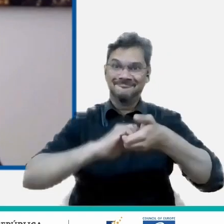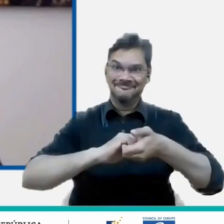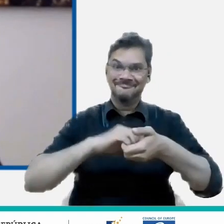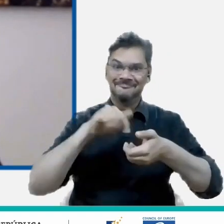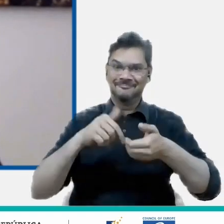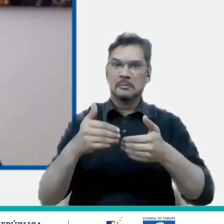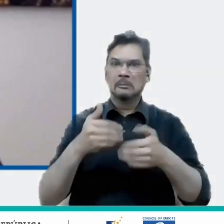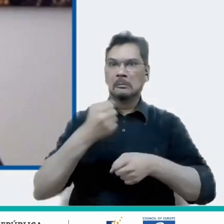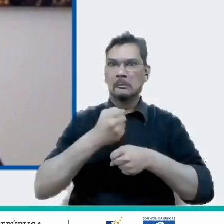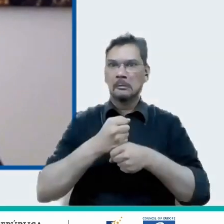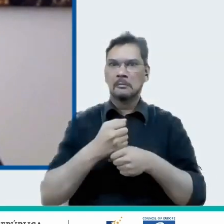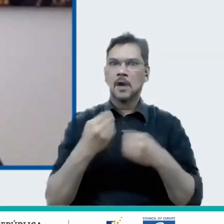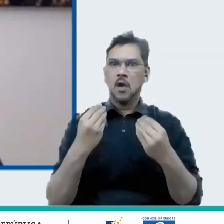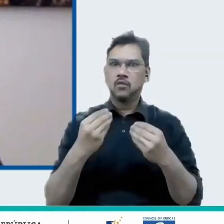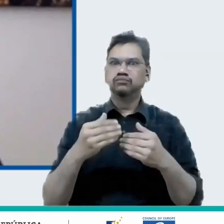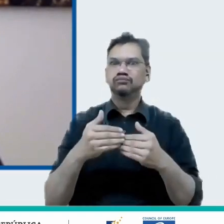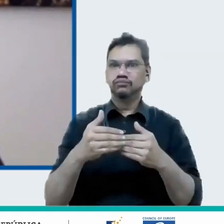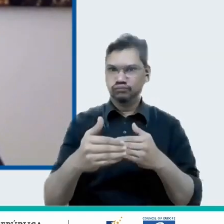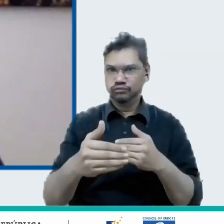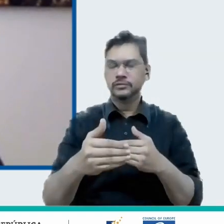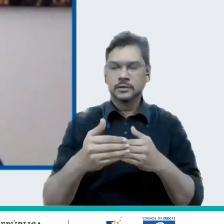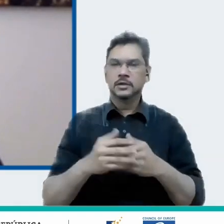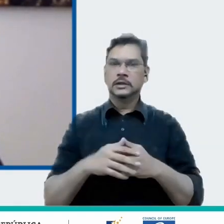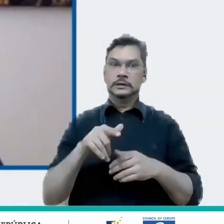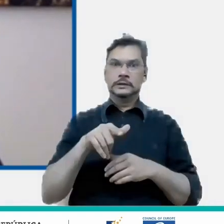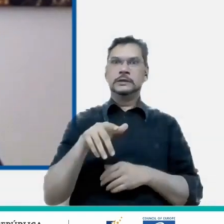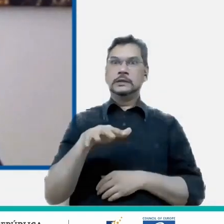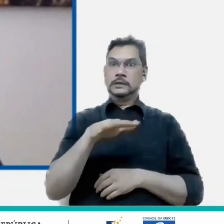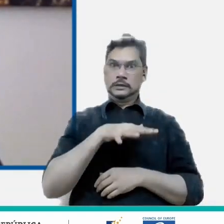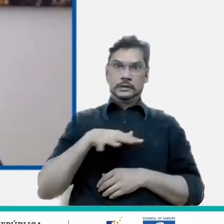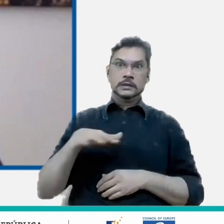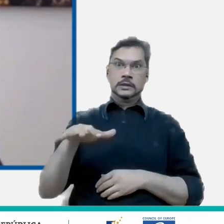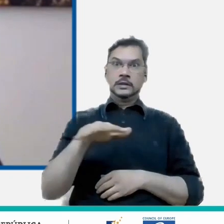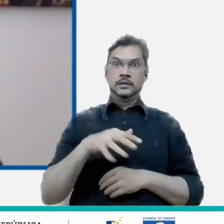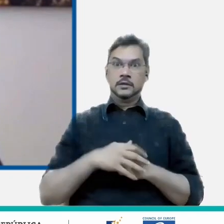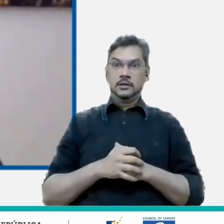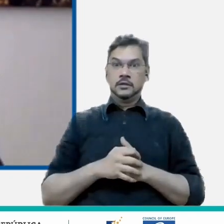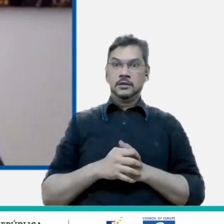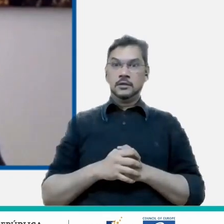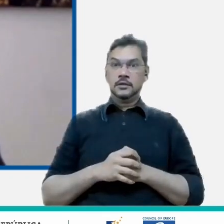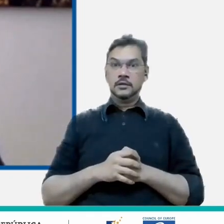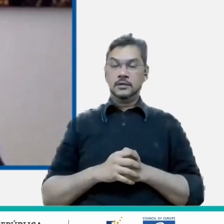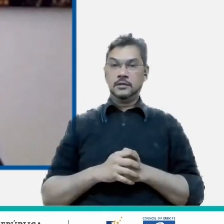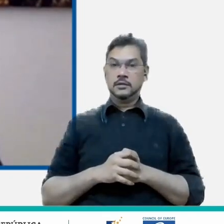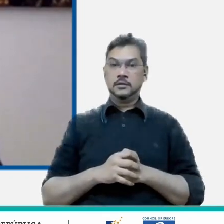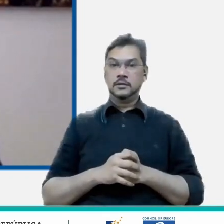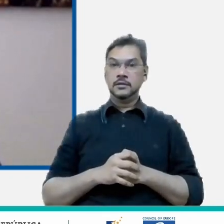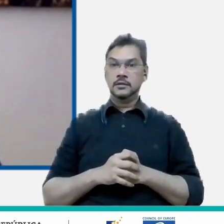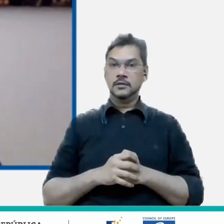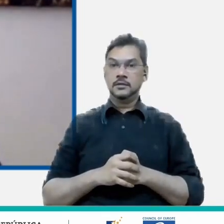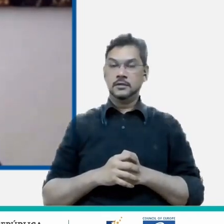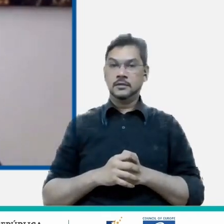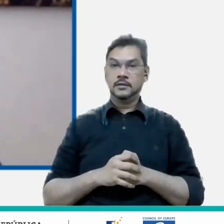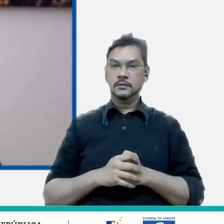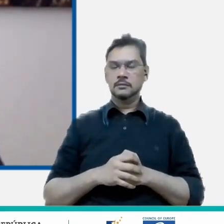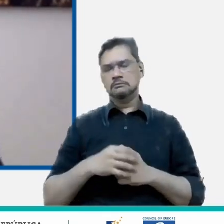and prosperous region. In our everyday work, I would like to respond to a lot of things